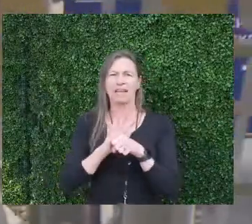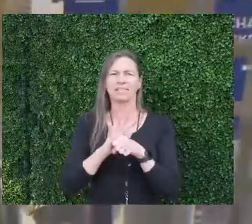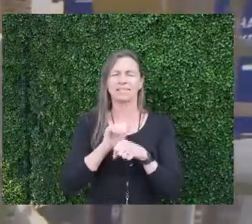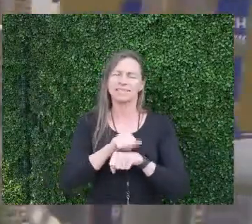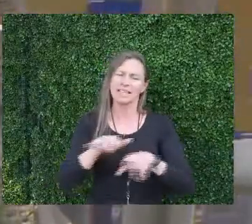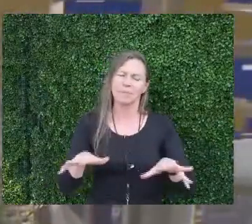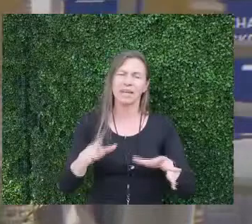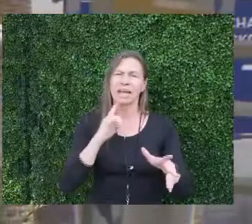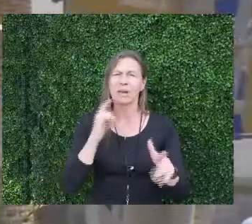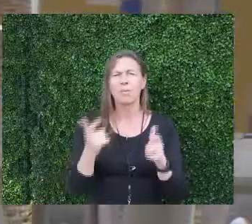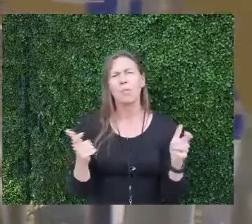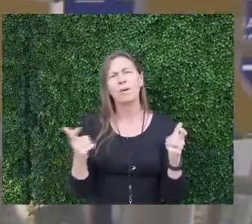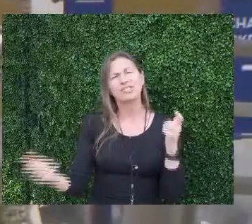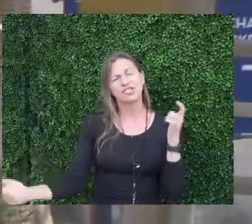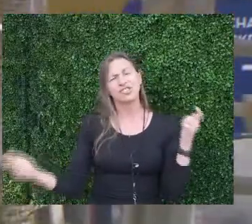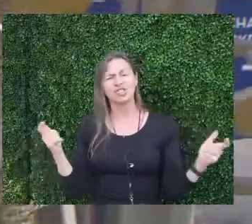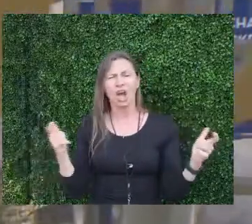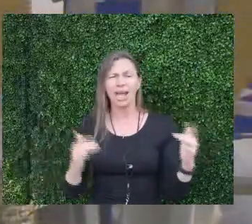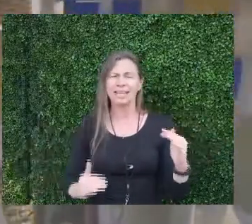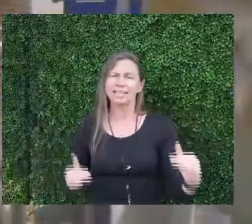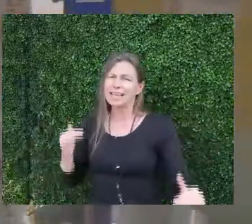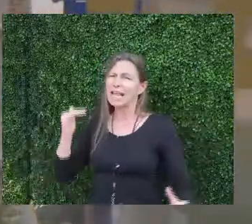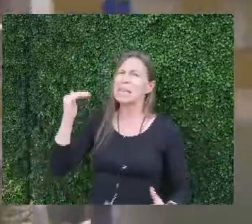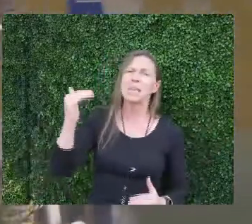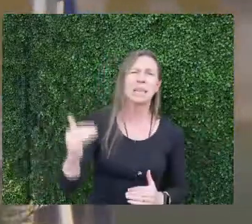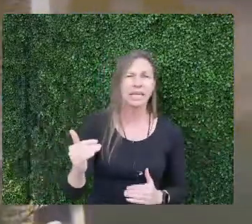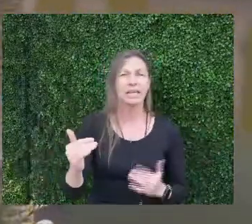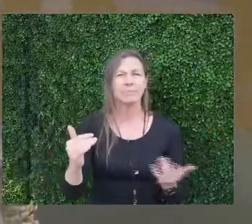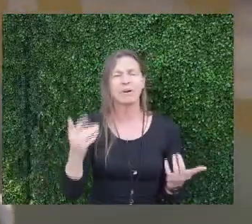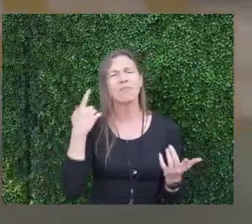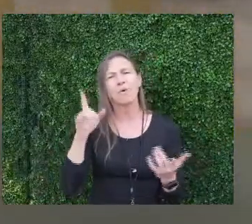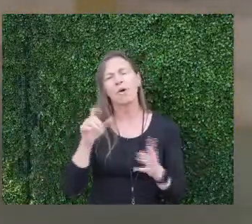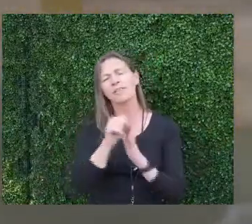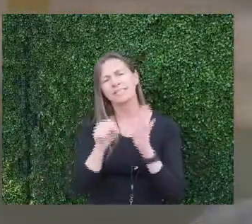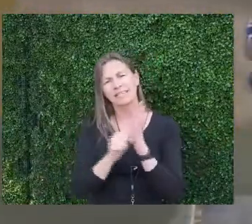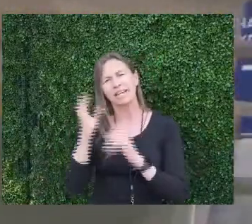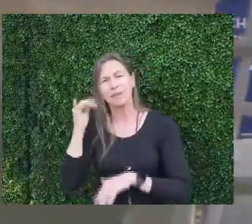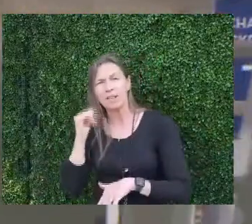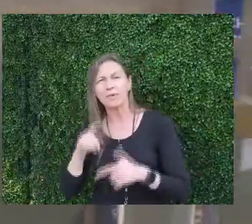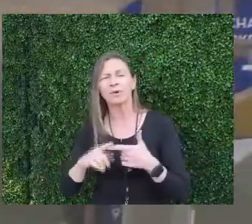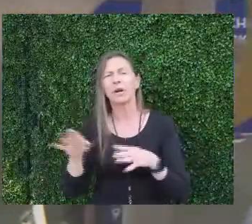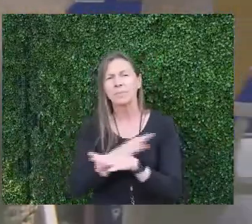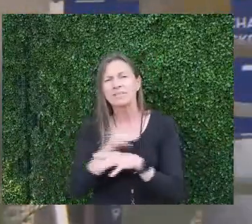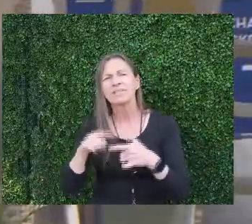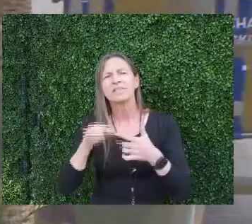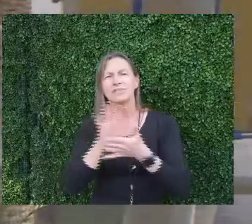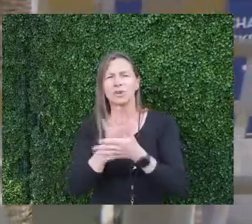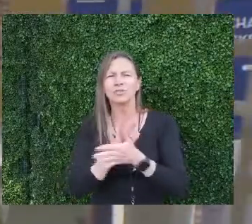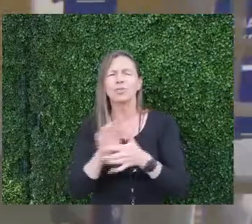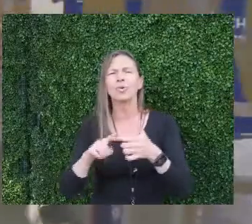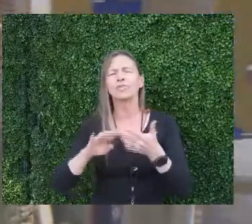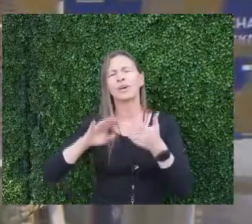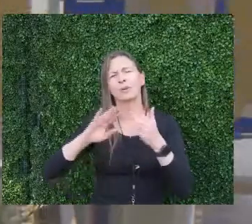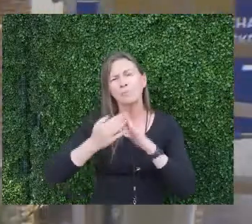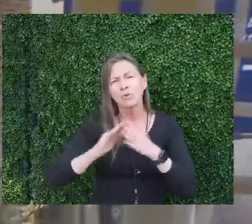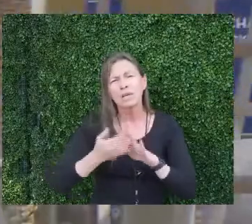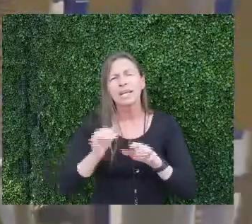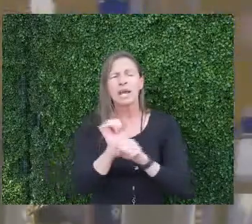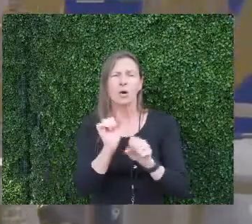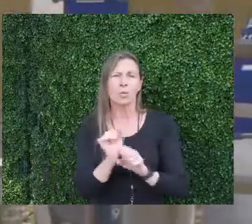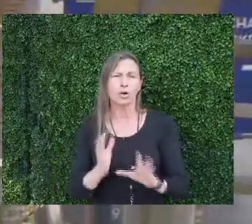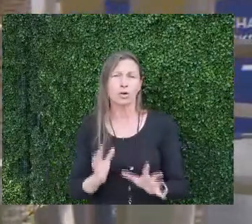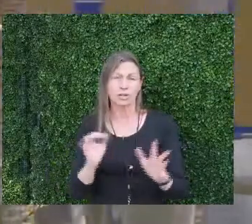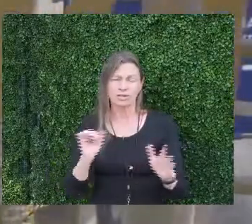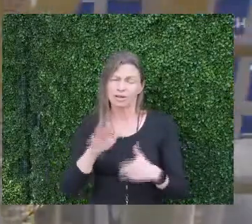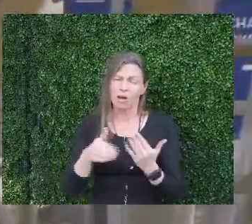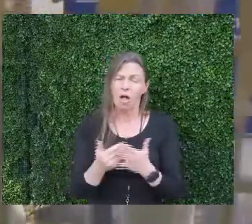giant leap for the great state of California, our businesses, our schools, our communities, our workers, and all of us. And all I want to